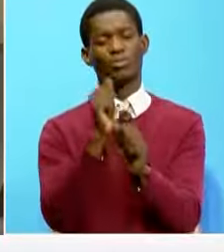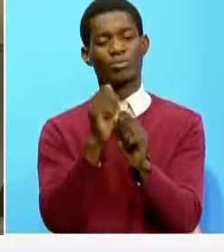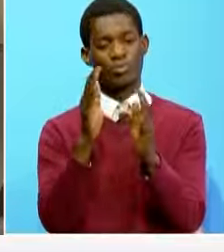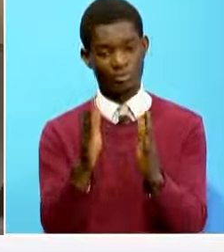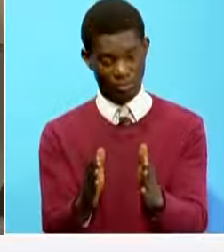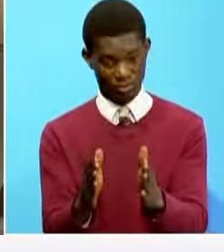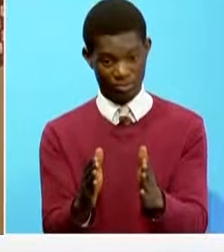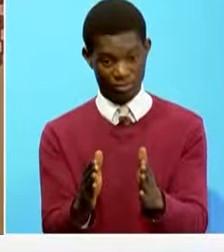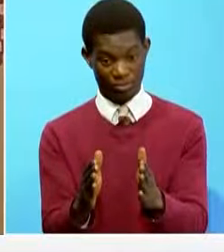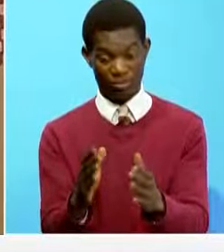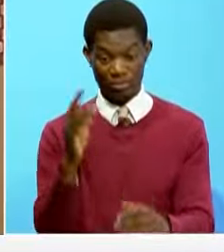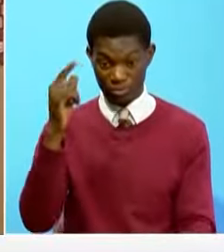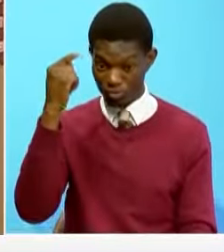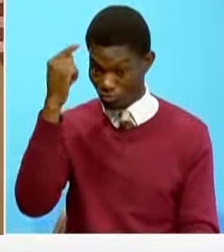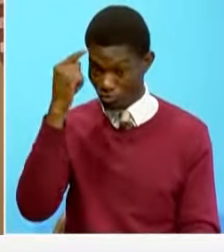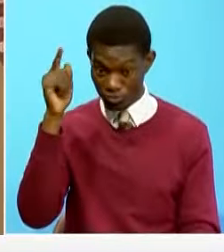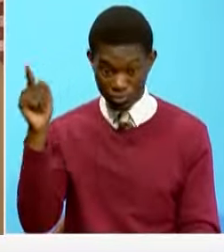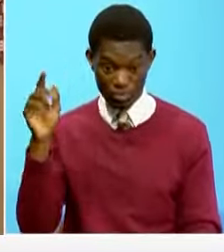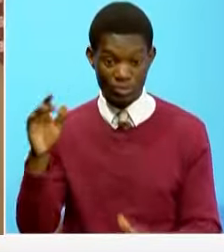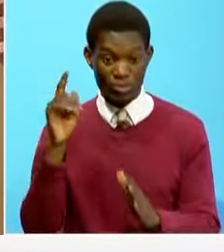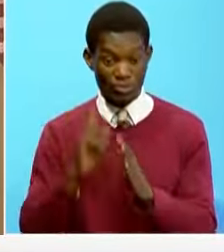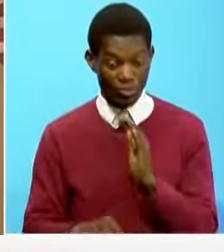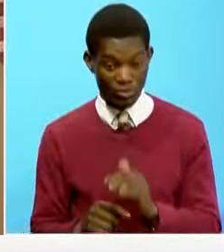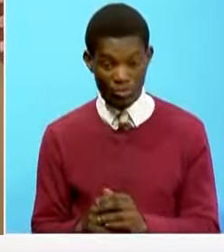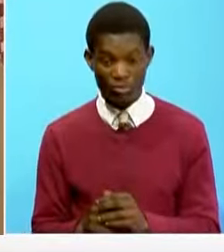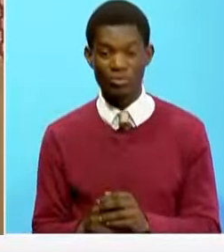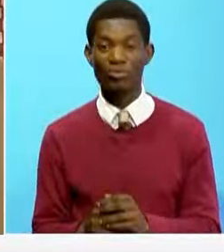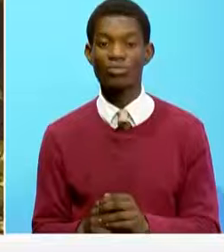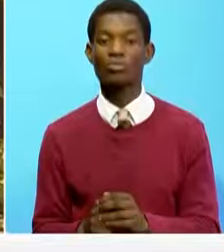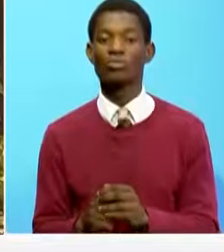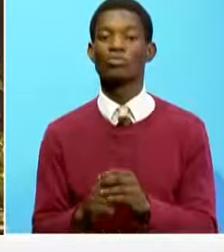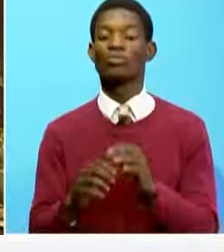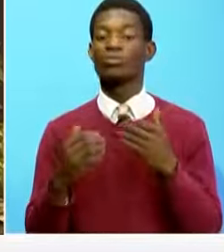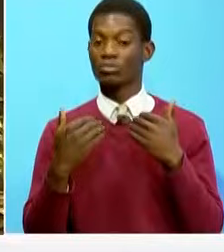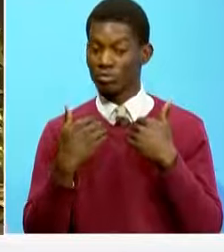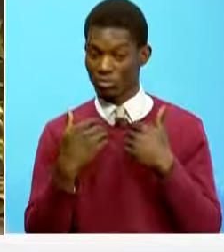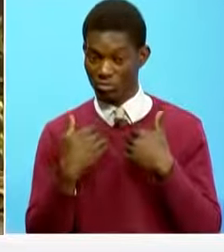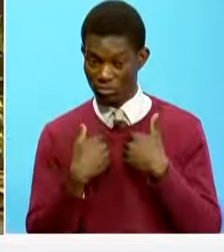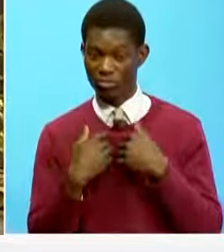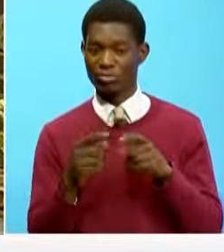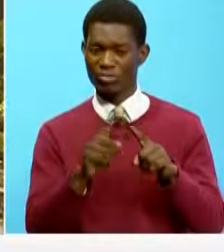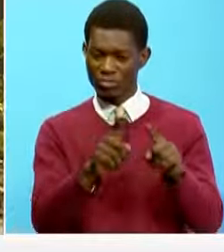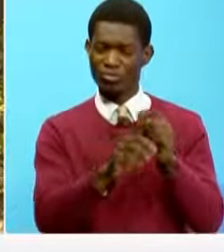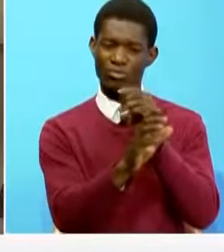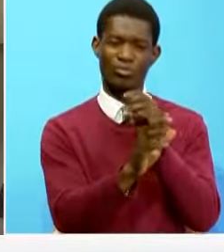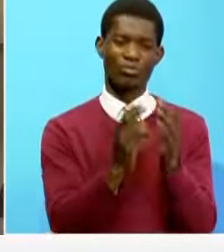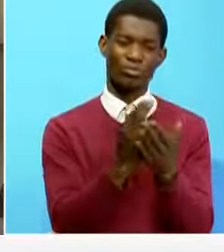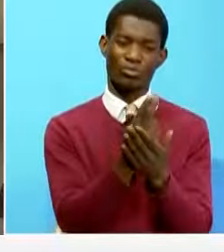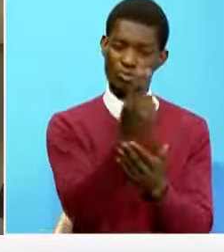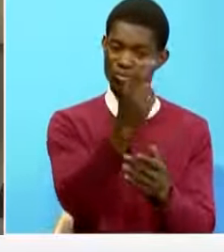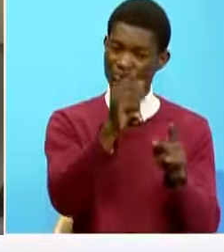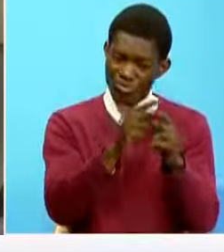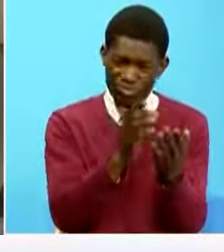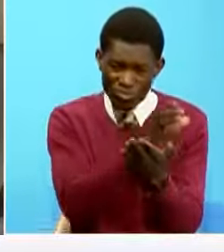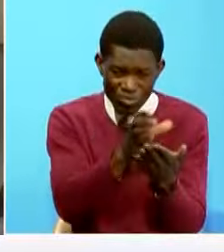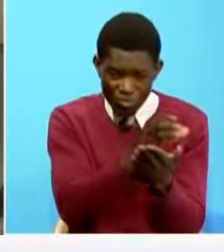industry, government has also continued to engage skilled training institutions and public universities in order